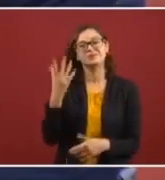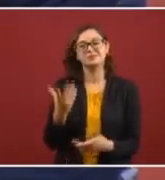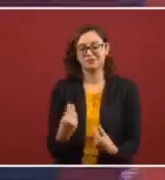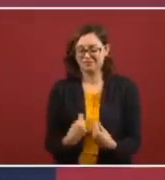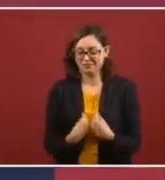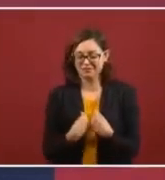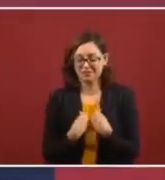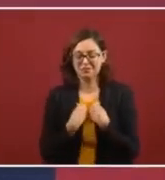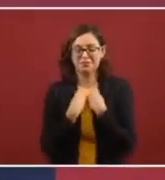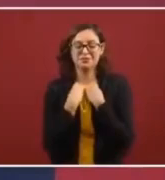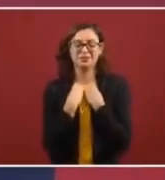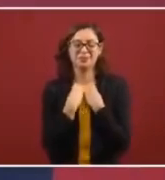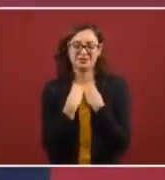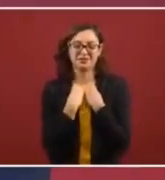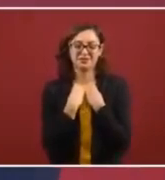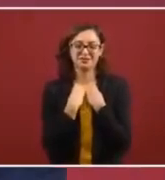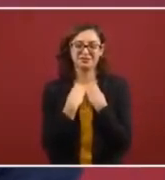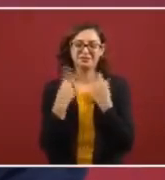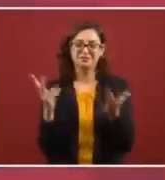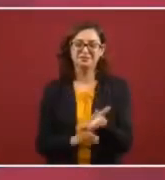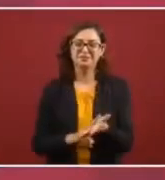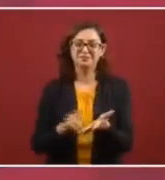in life,